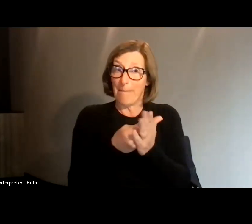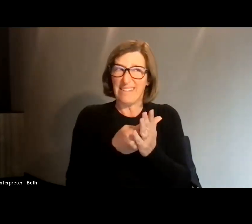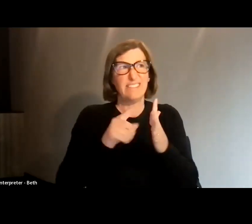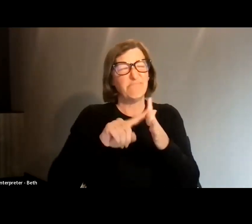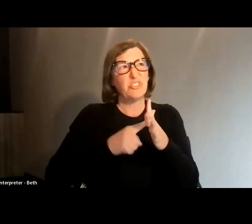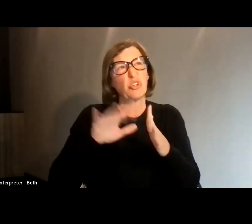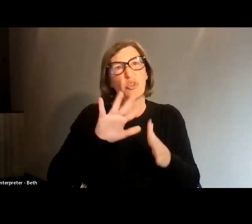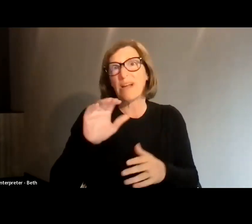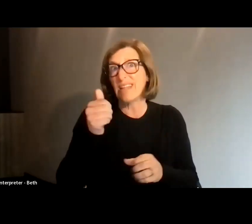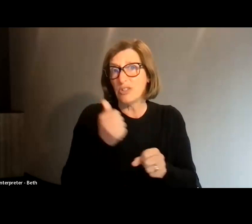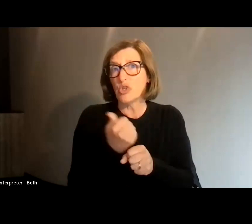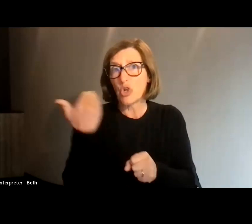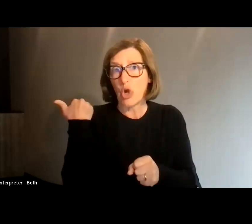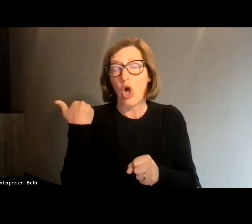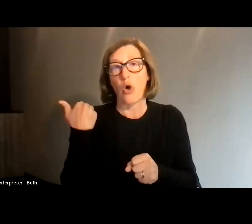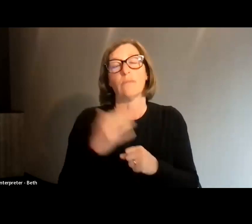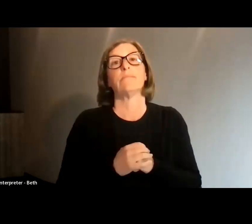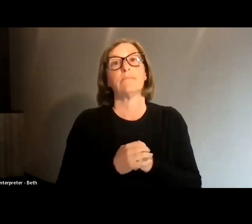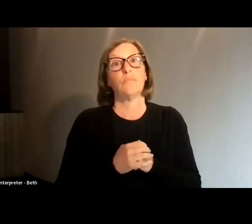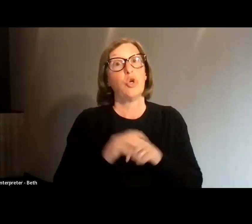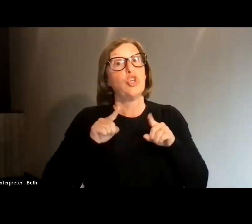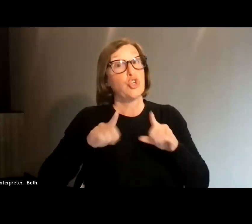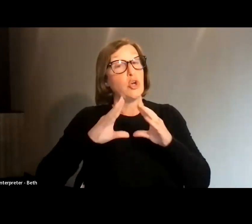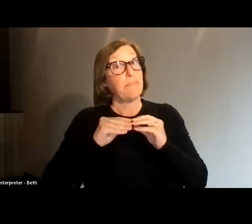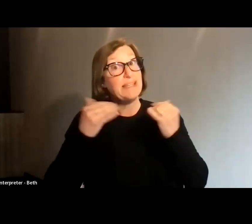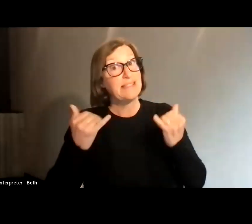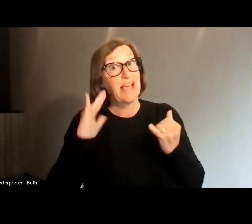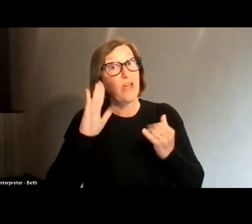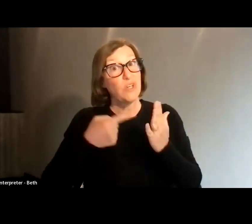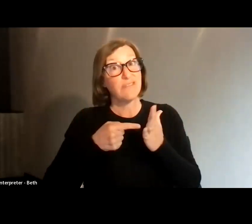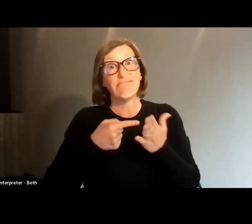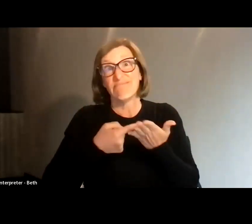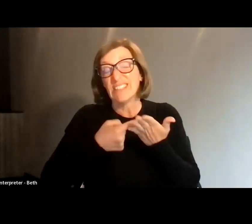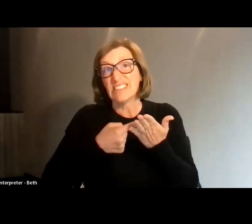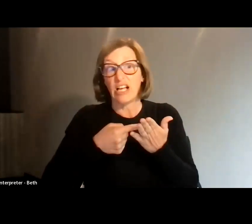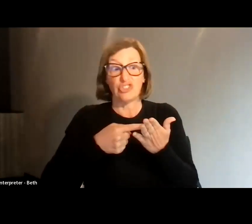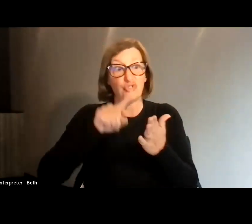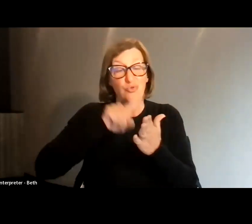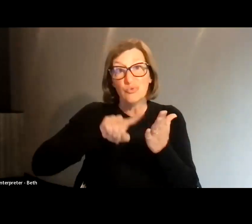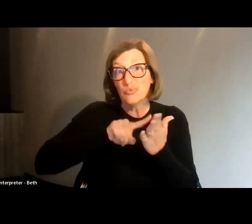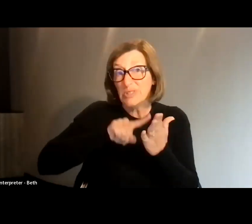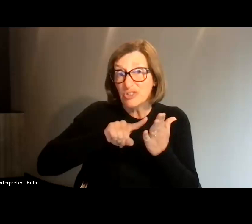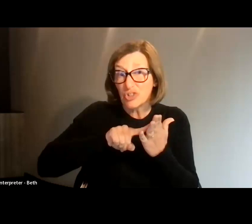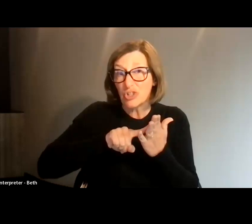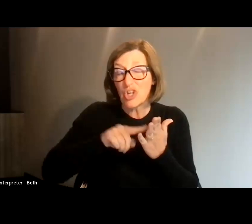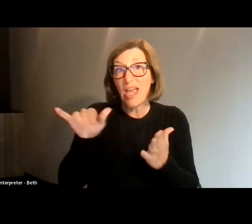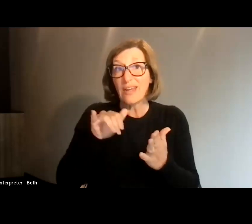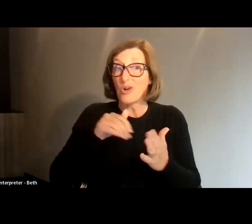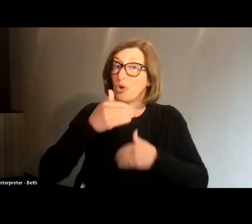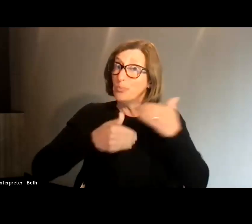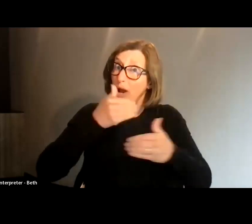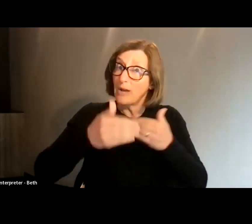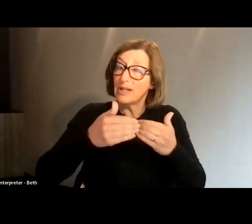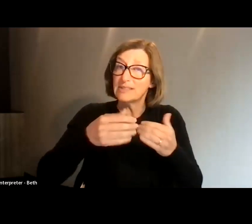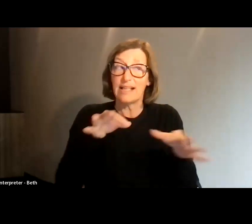ago. During our forum today, they will cover the research landscape and current progress as they